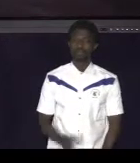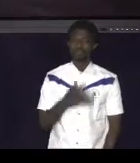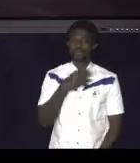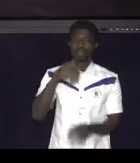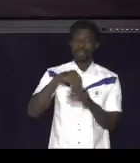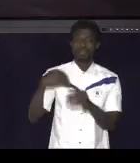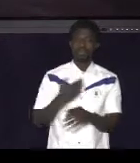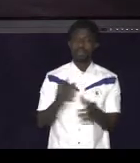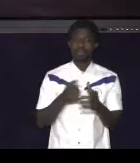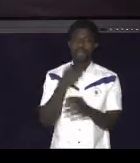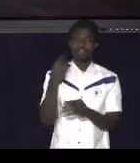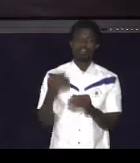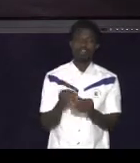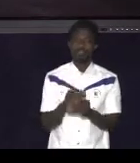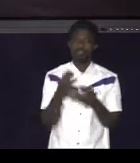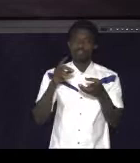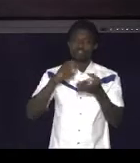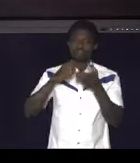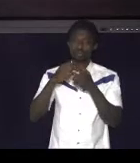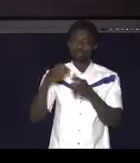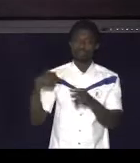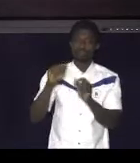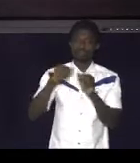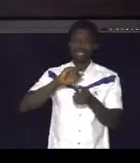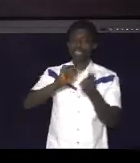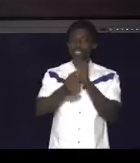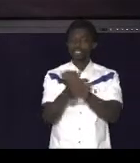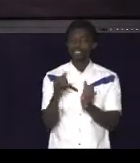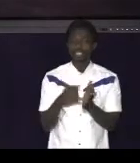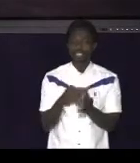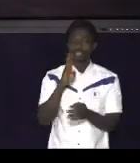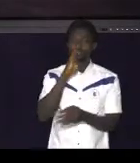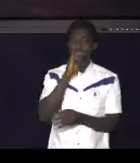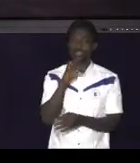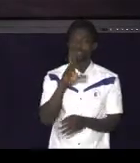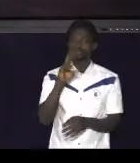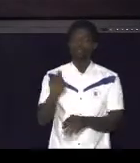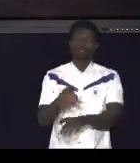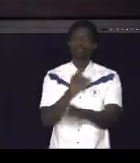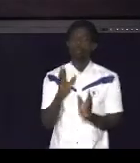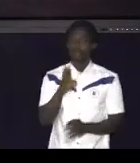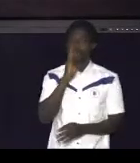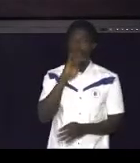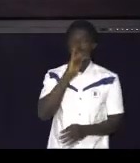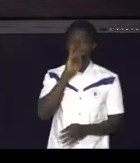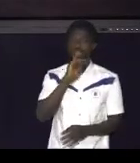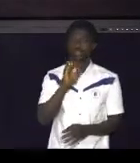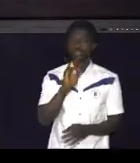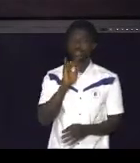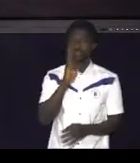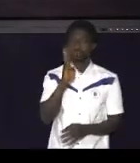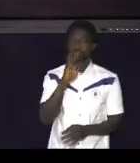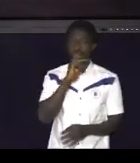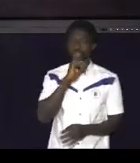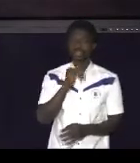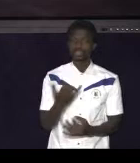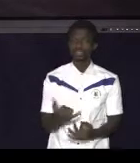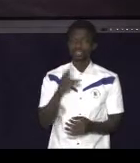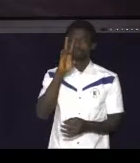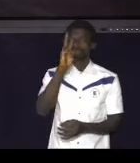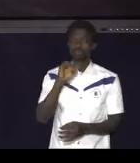And in our first equation, we can change it. So B is no longer B. B is now 70. So we can